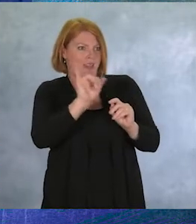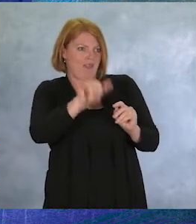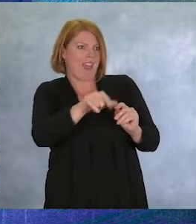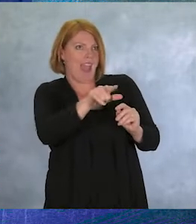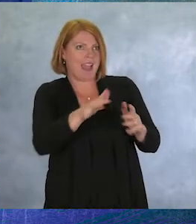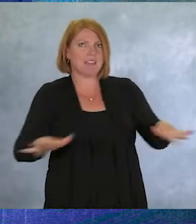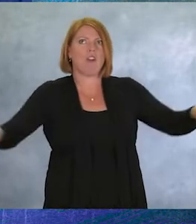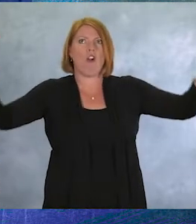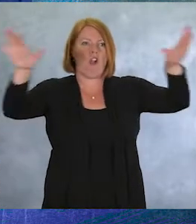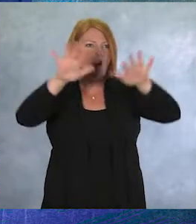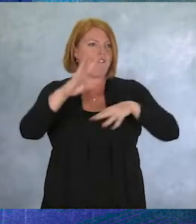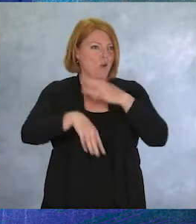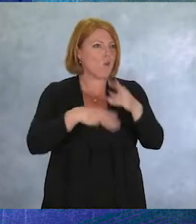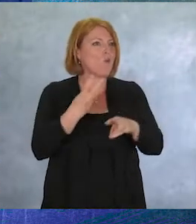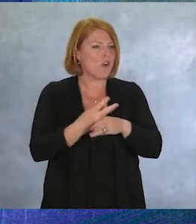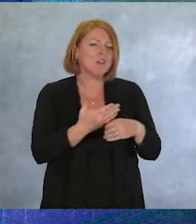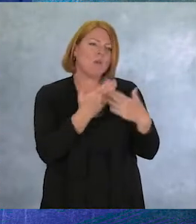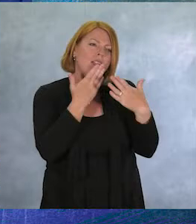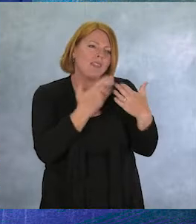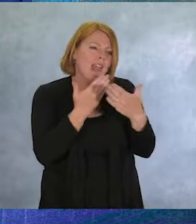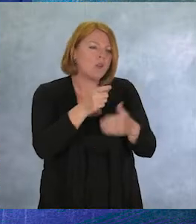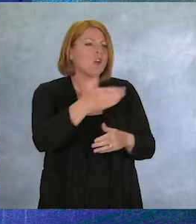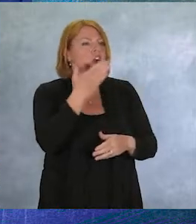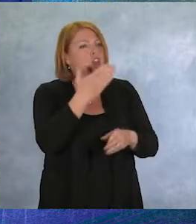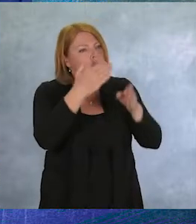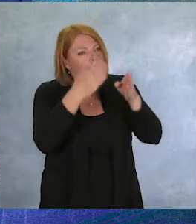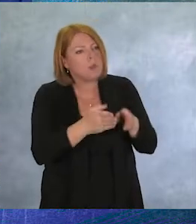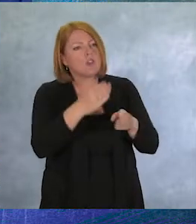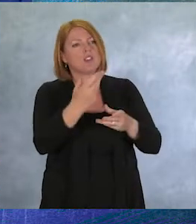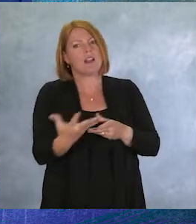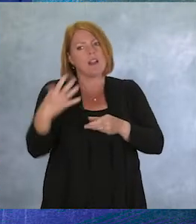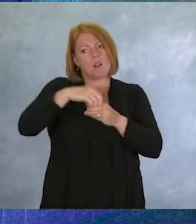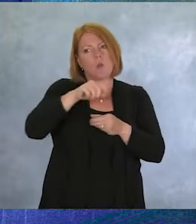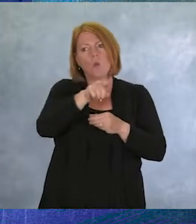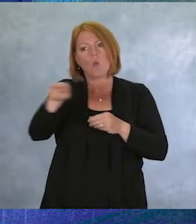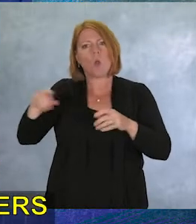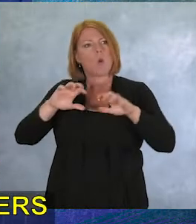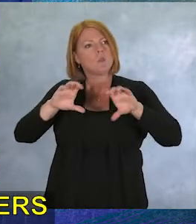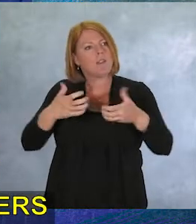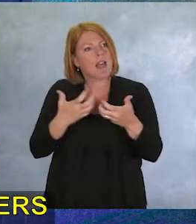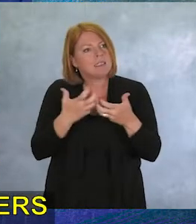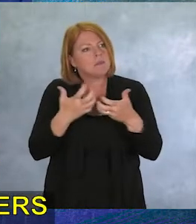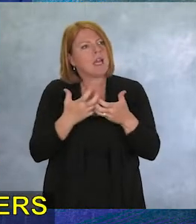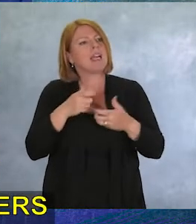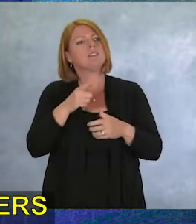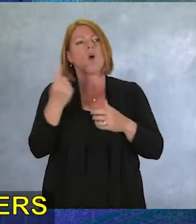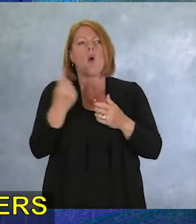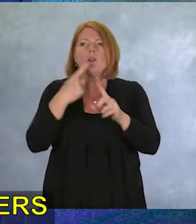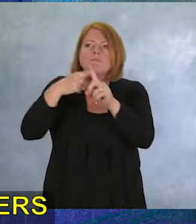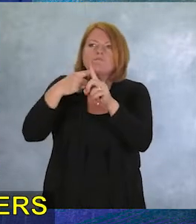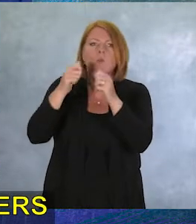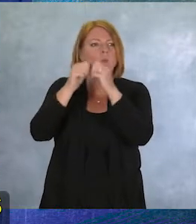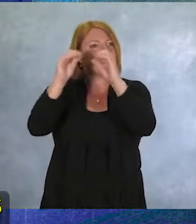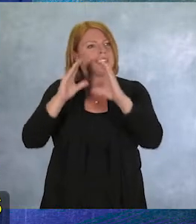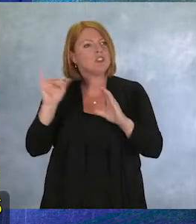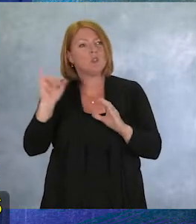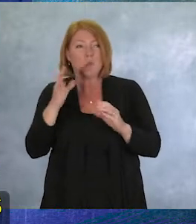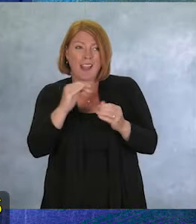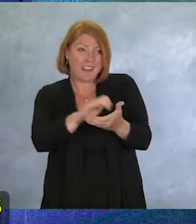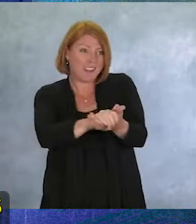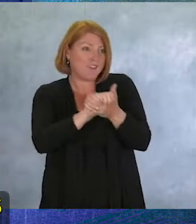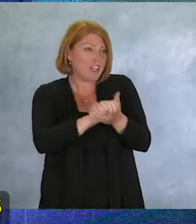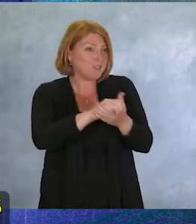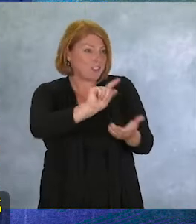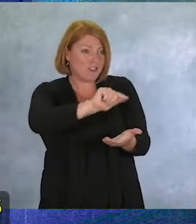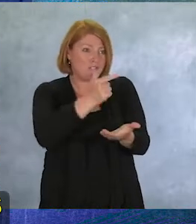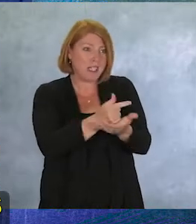world sometimes. So I just wanted to say thank you for being a good person and trying to engage your classmates and being good to your teachers. And just,